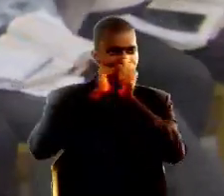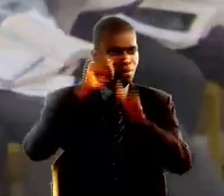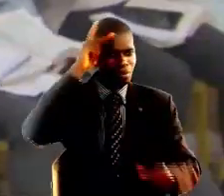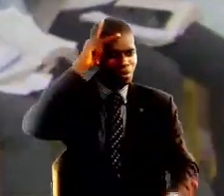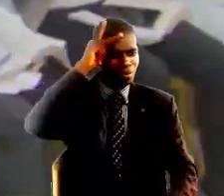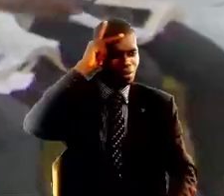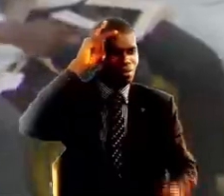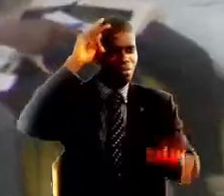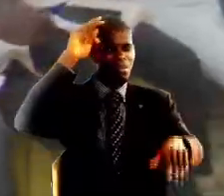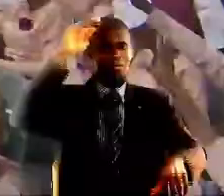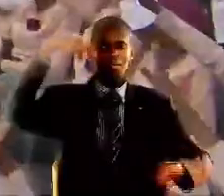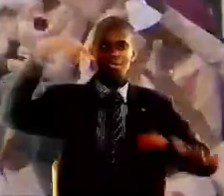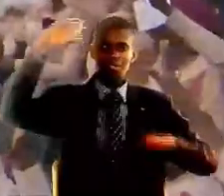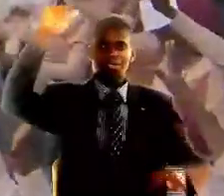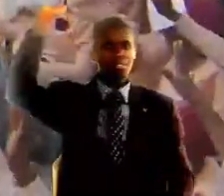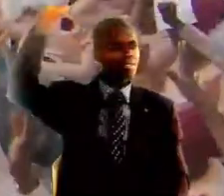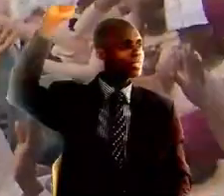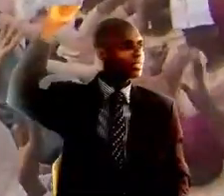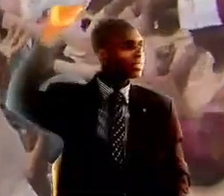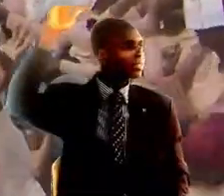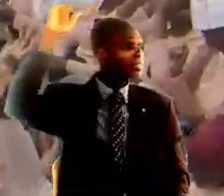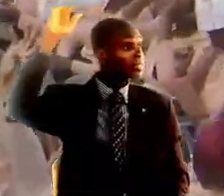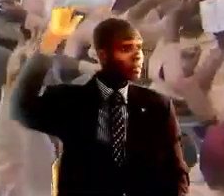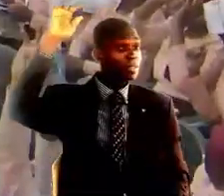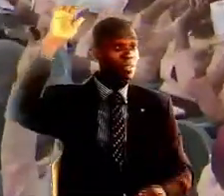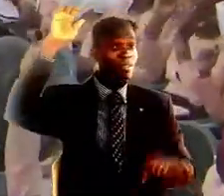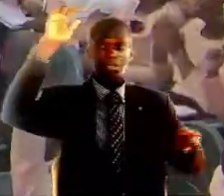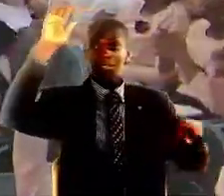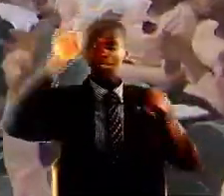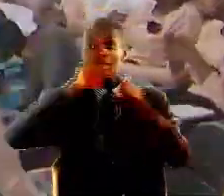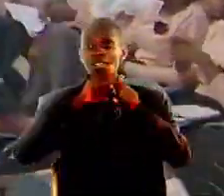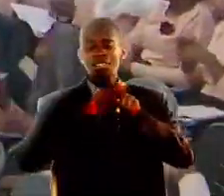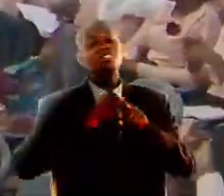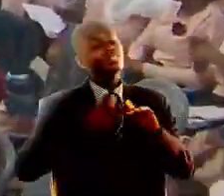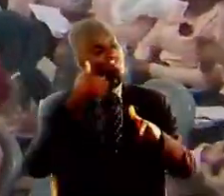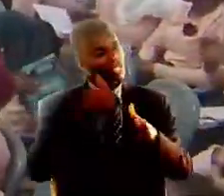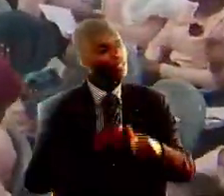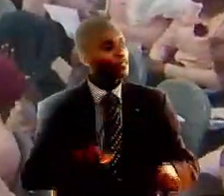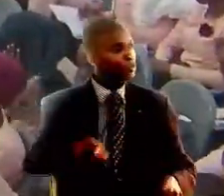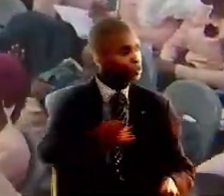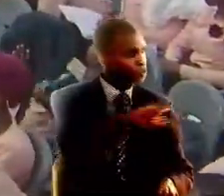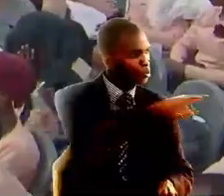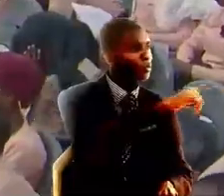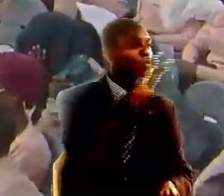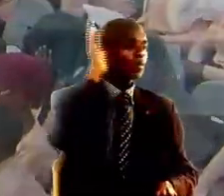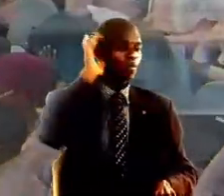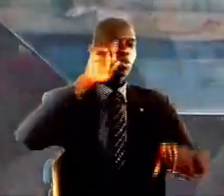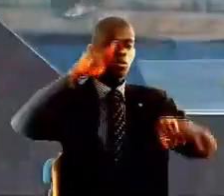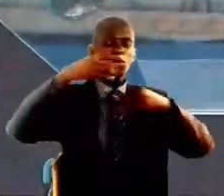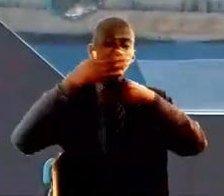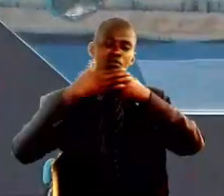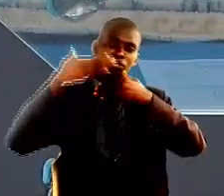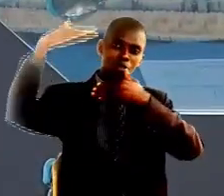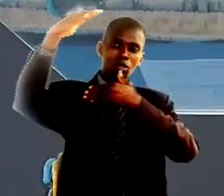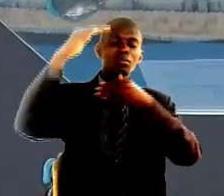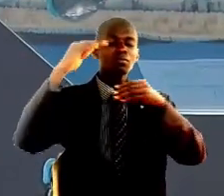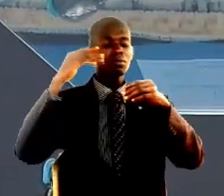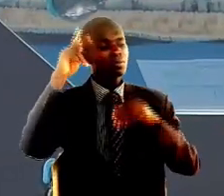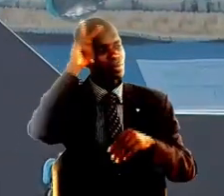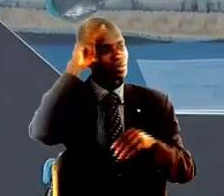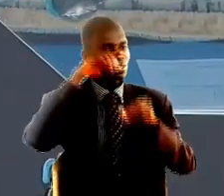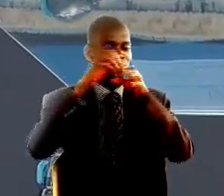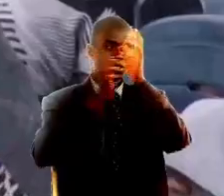Praise the Lord. And then you will go beyond me in Jesus'